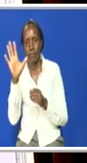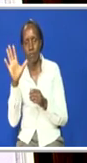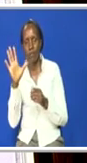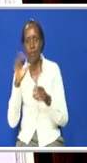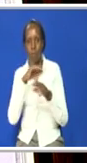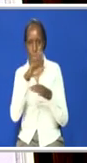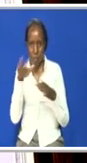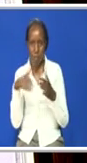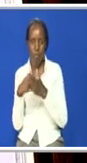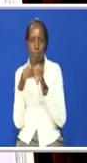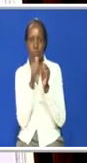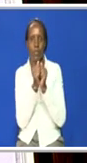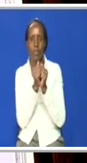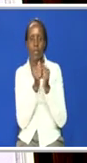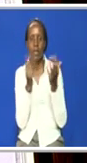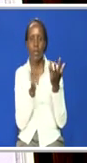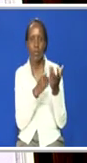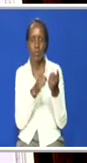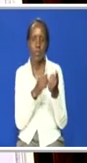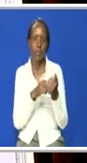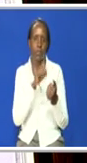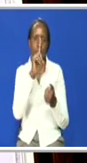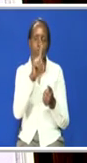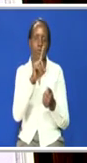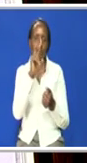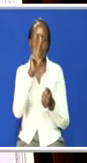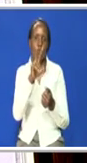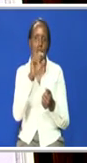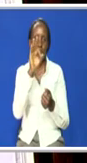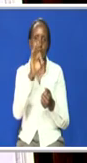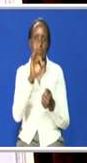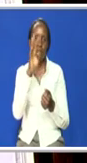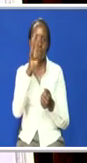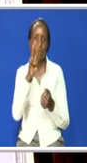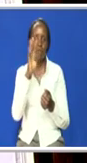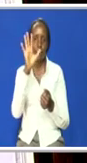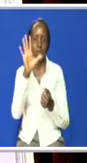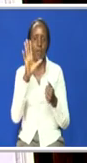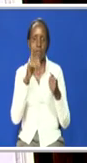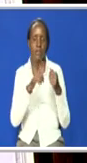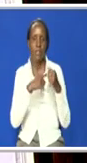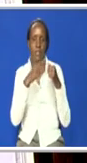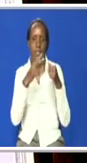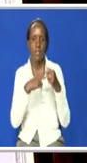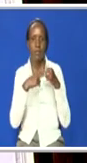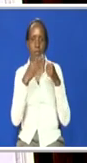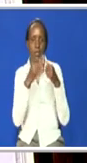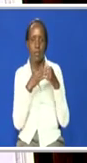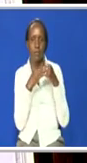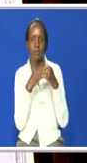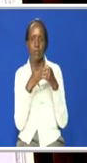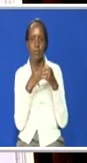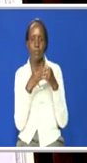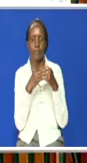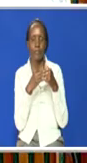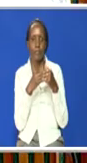all. One, two, three, four, five, six, seven, eight. Did